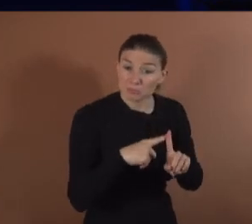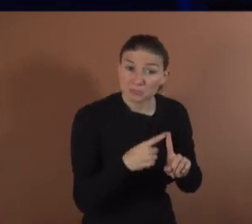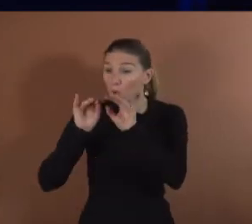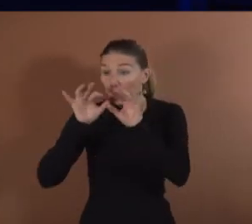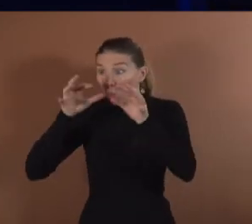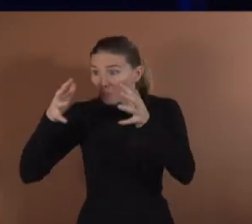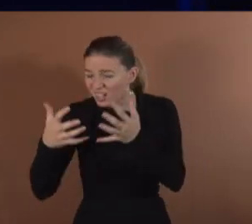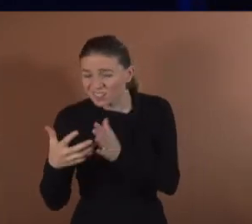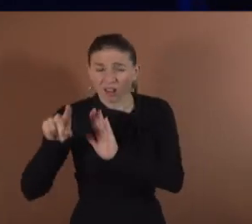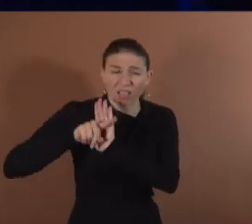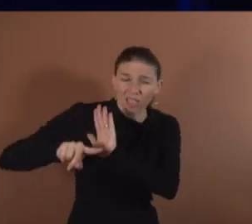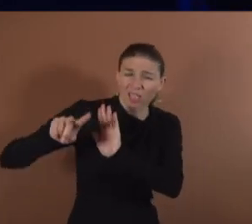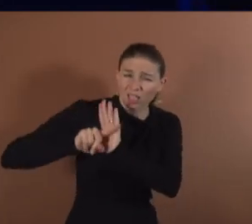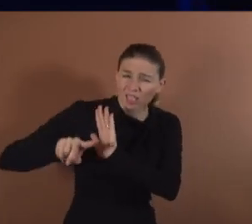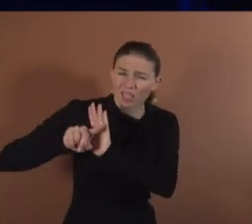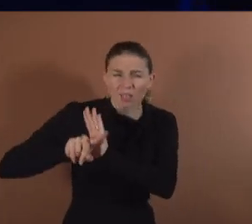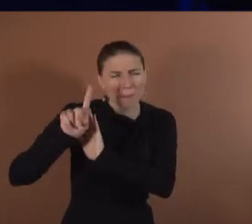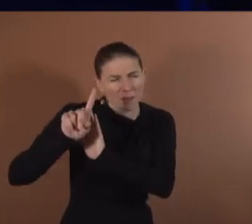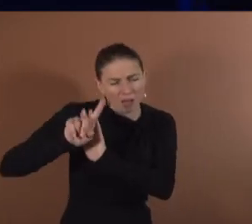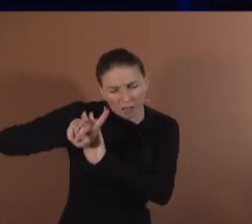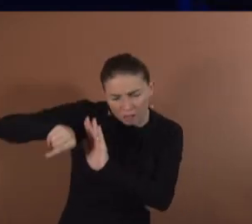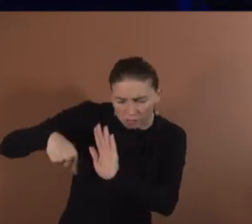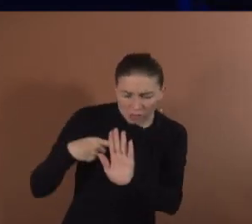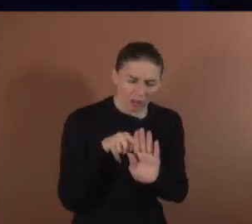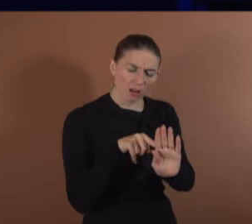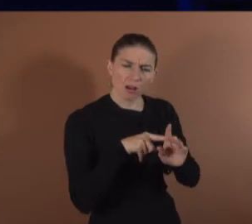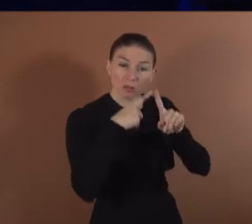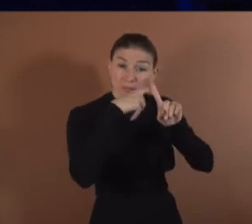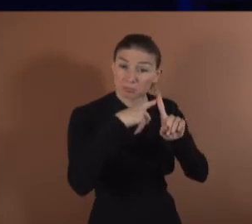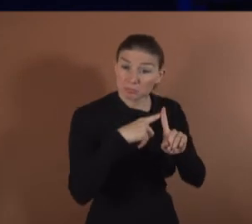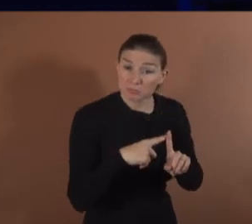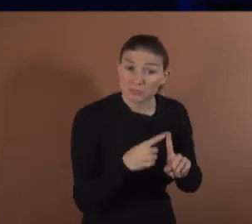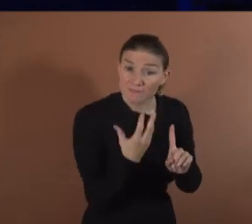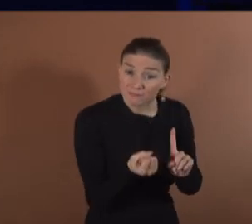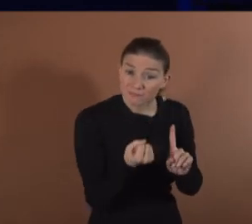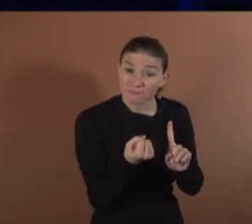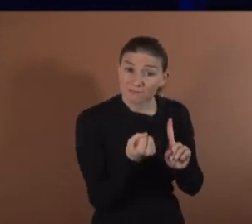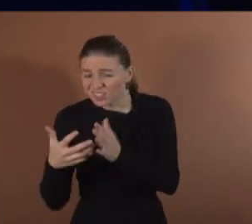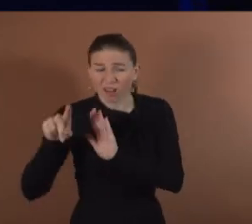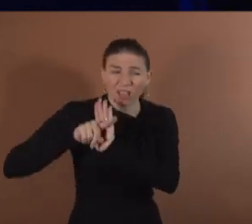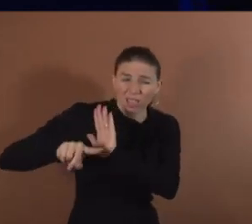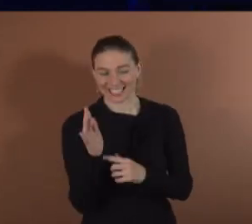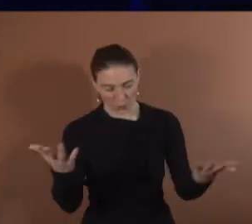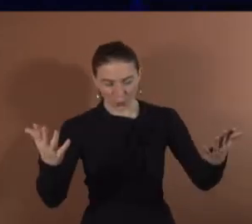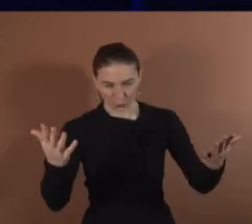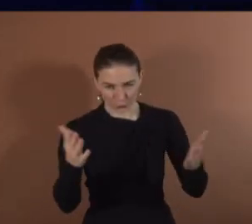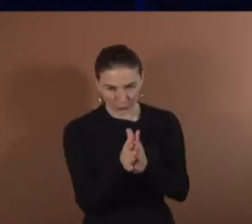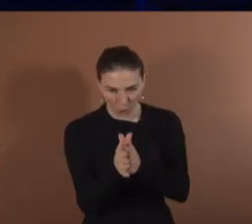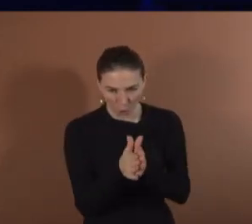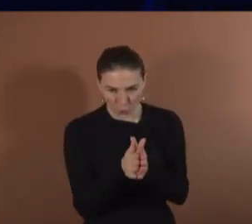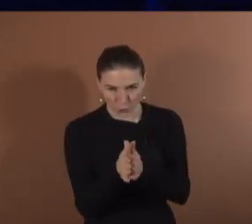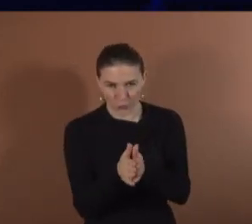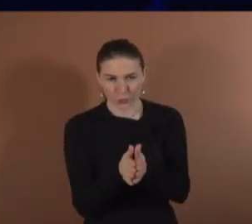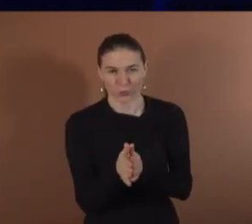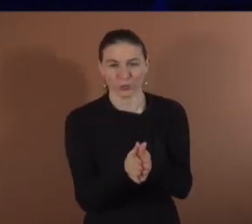problems. Trust the good side of globalization. And there's another thing that I wanted to tell you about. How do you feel? Do